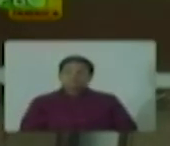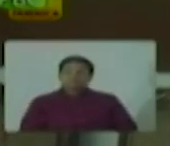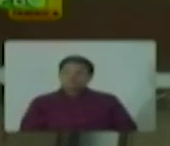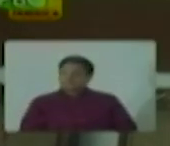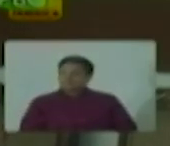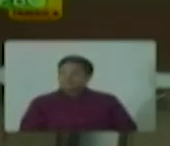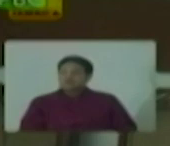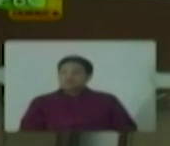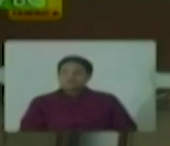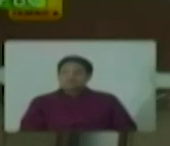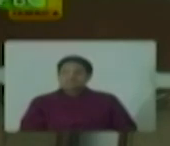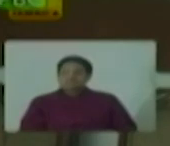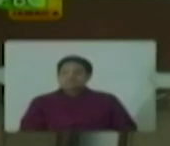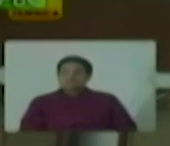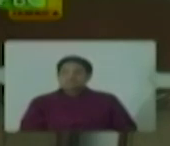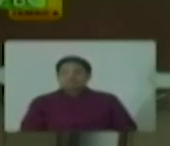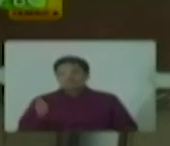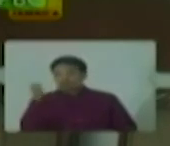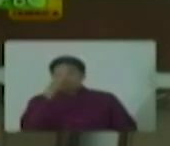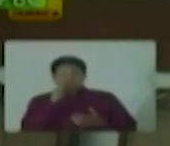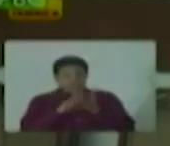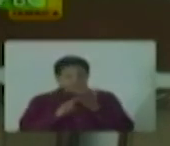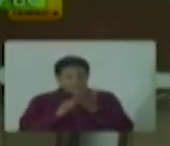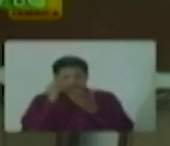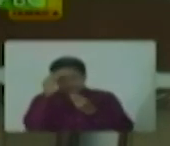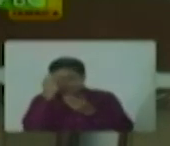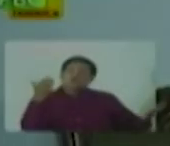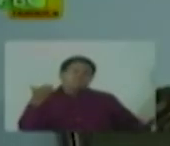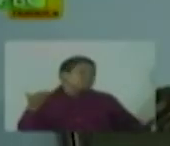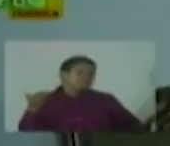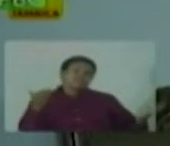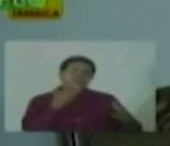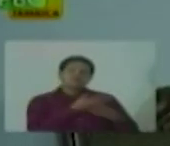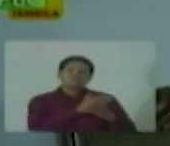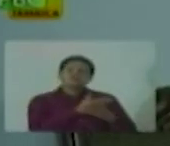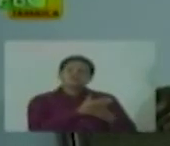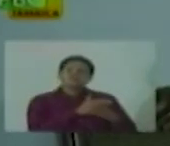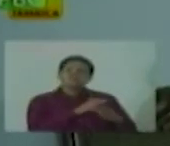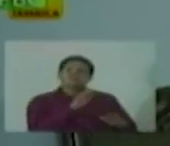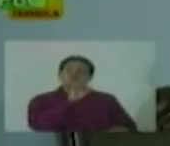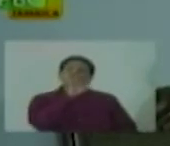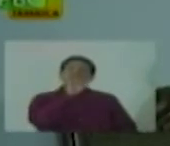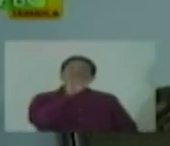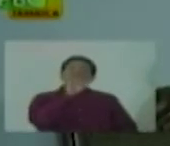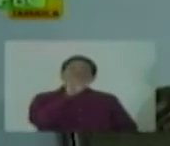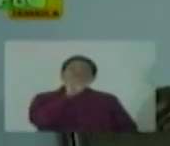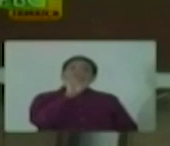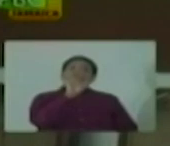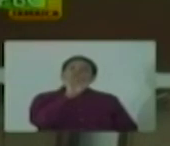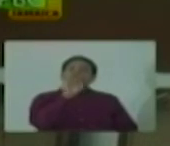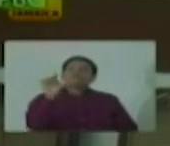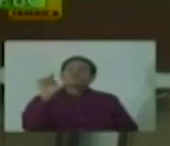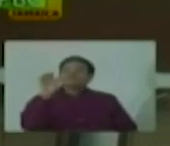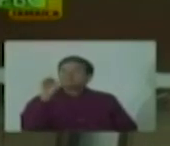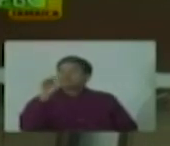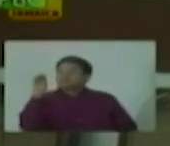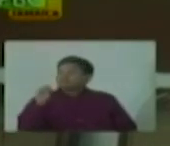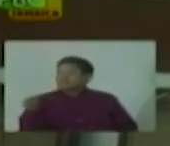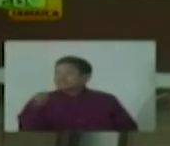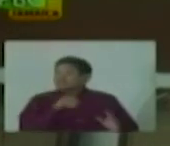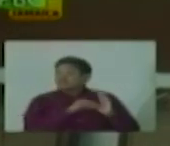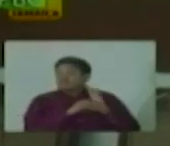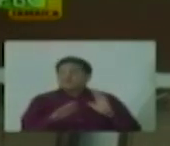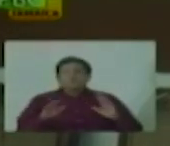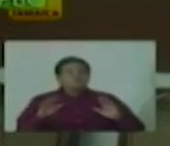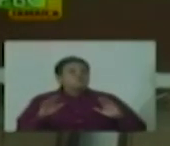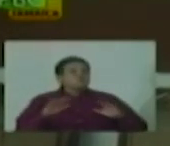stakeholders indicate that the number of students is higher. Between 25 and 50% of